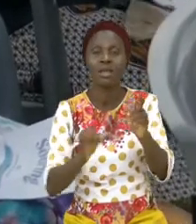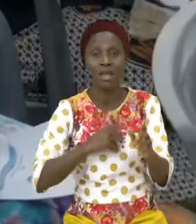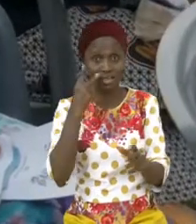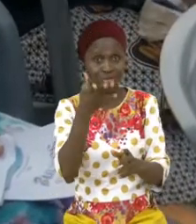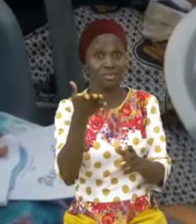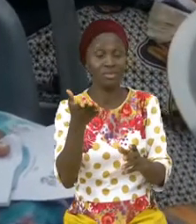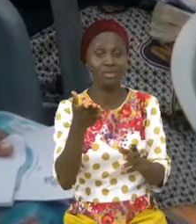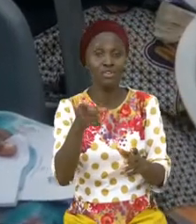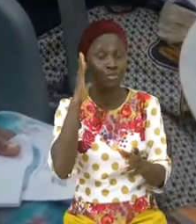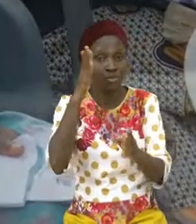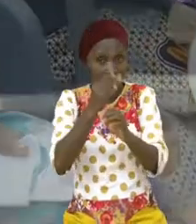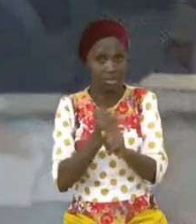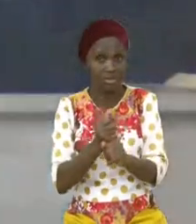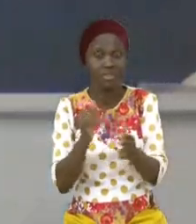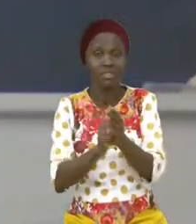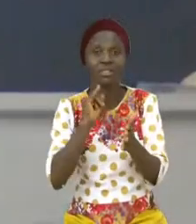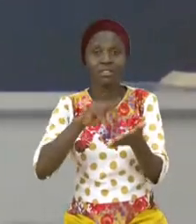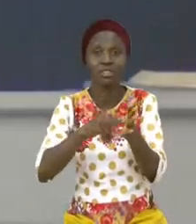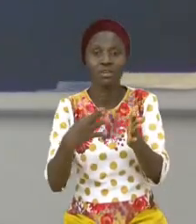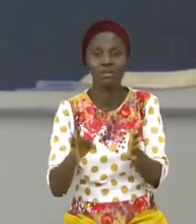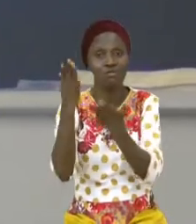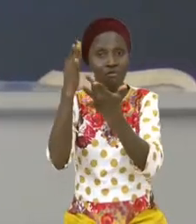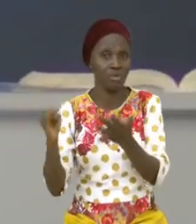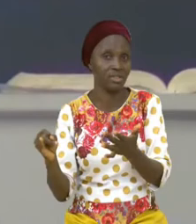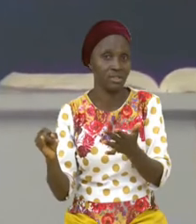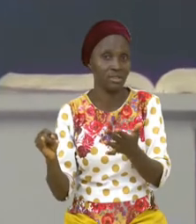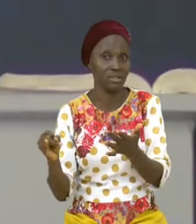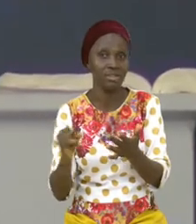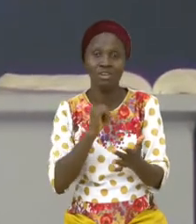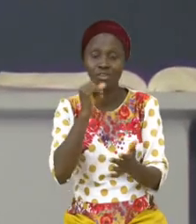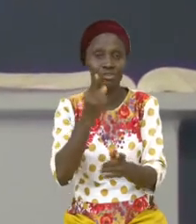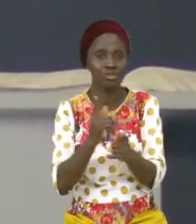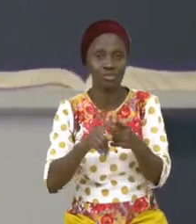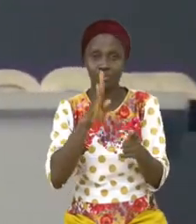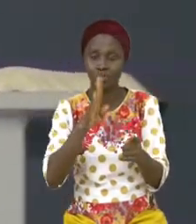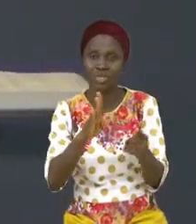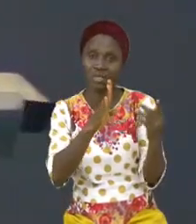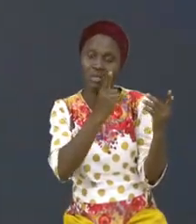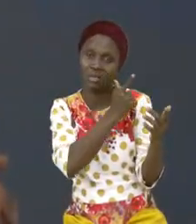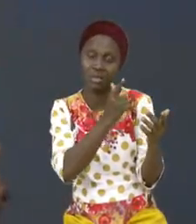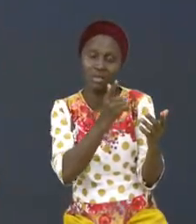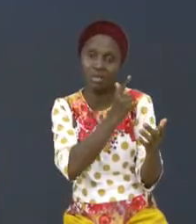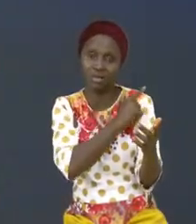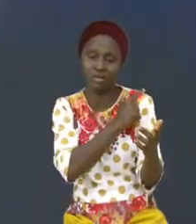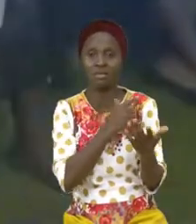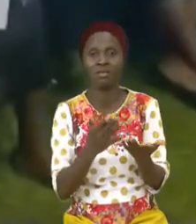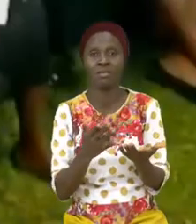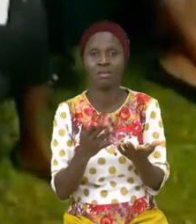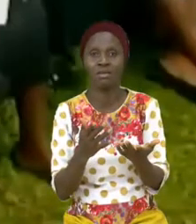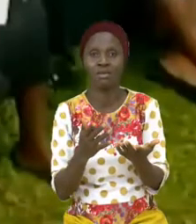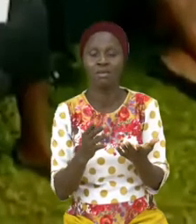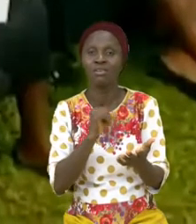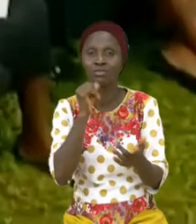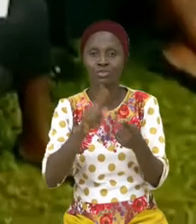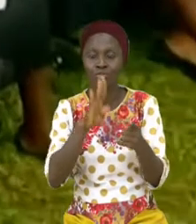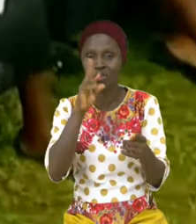that's what it means to wage you're watching is not being idle the waiting is not being you know ignorant